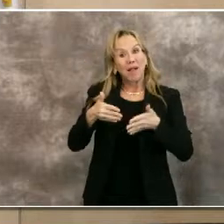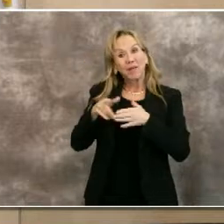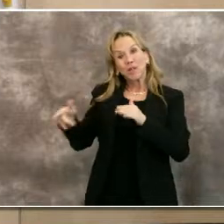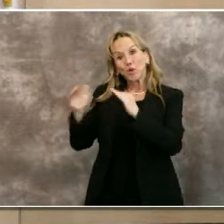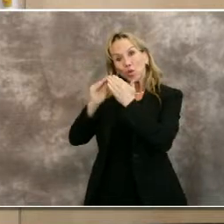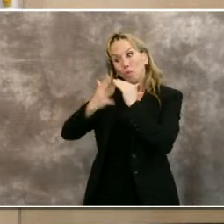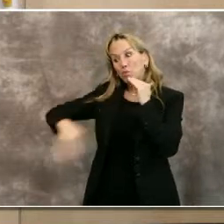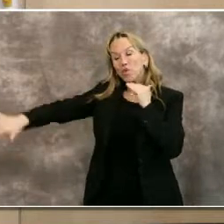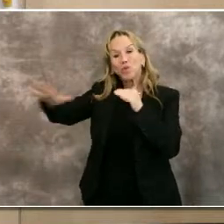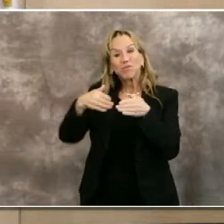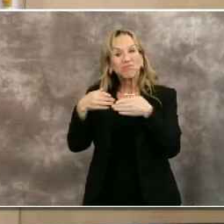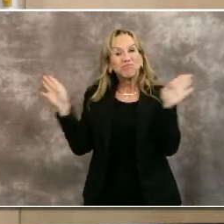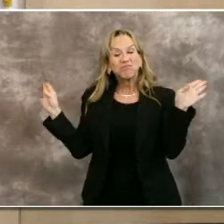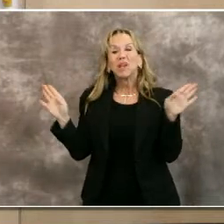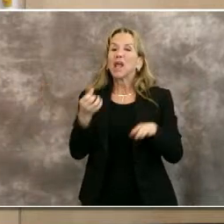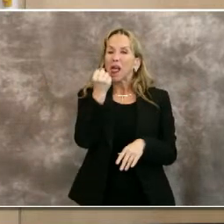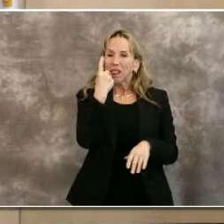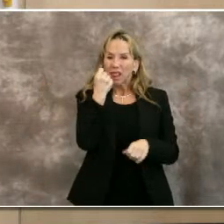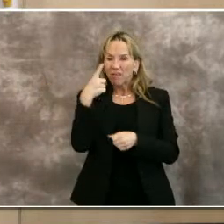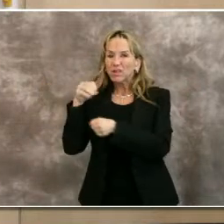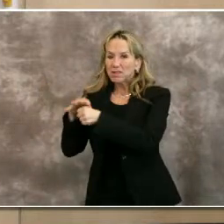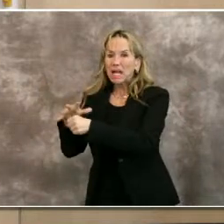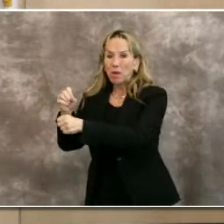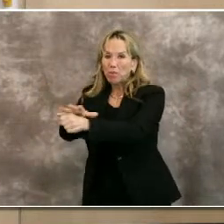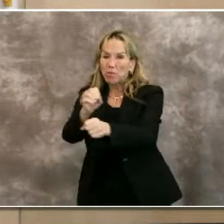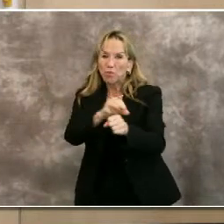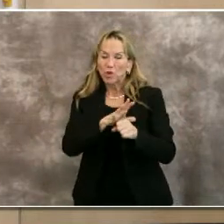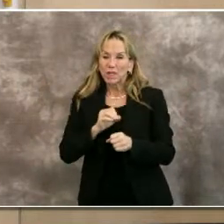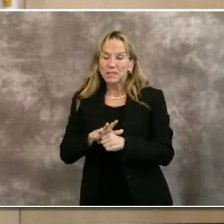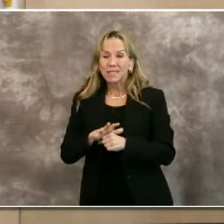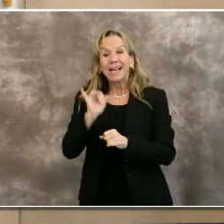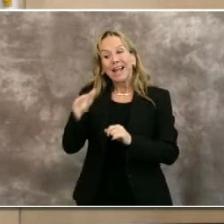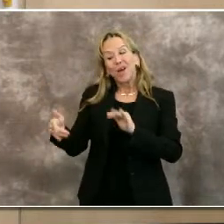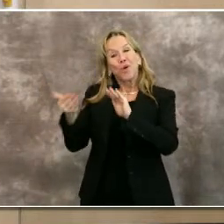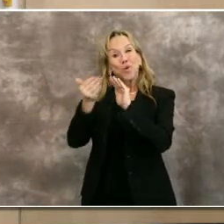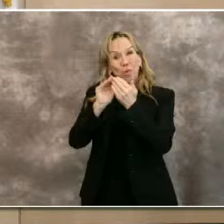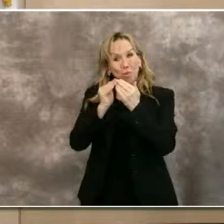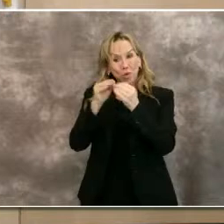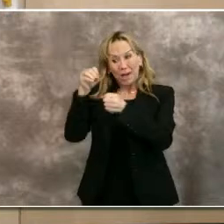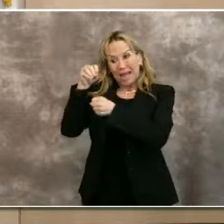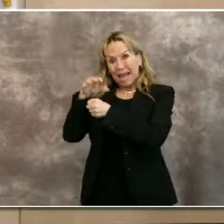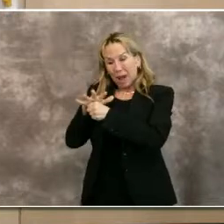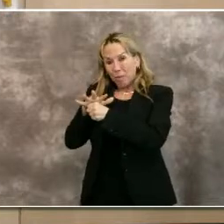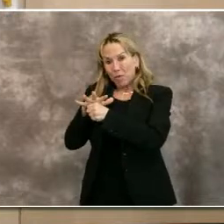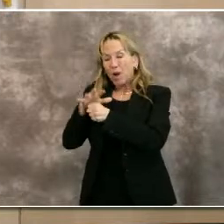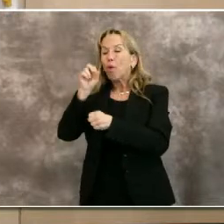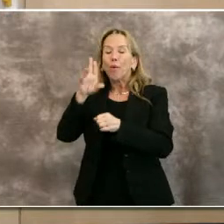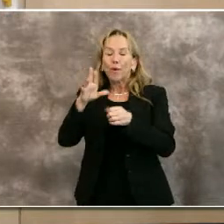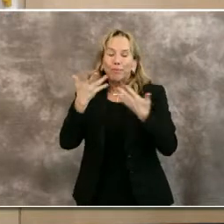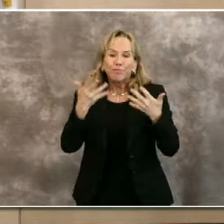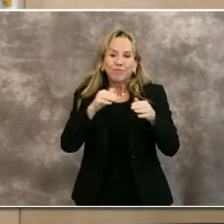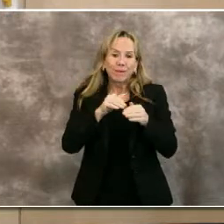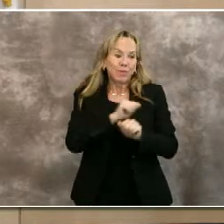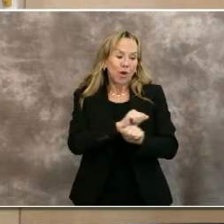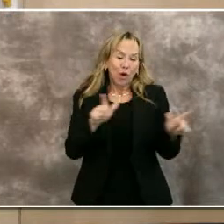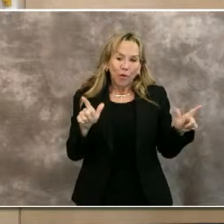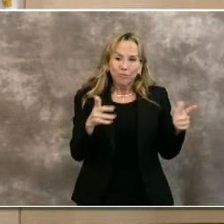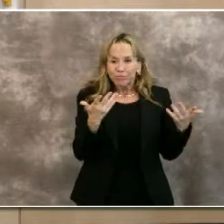setting locations. And as a reminder, community outbreaks are outbreaks in all other